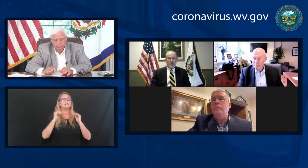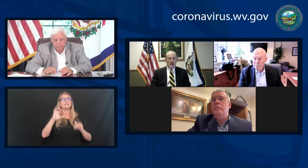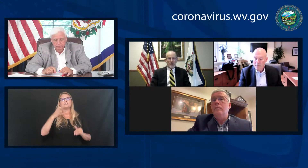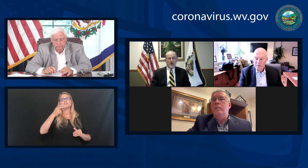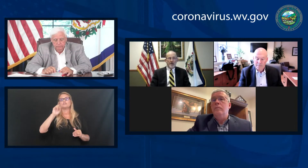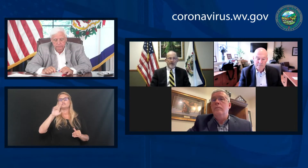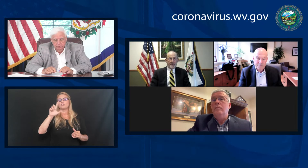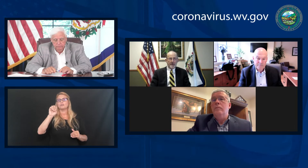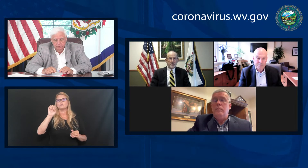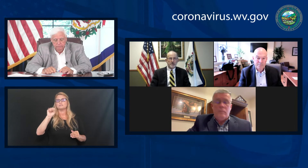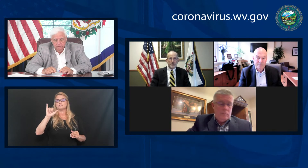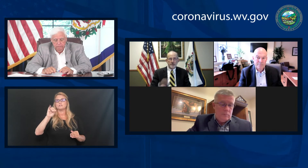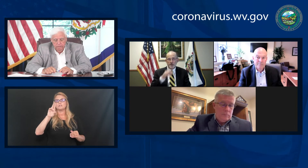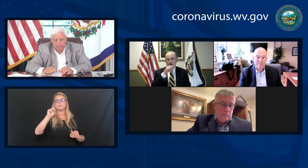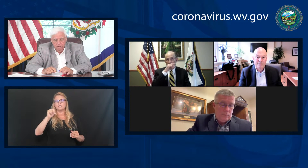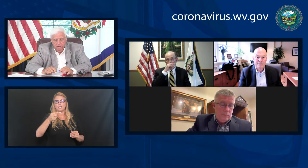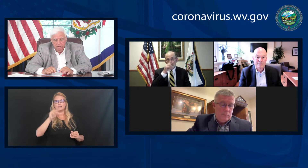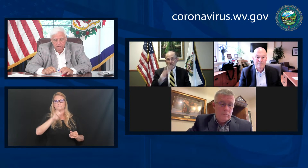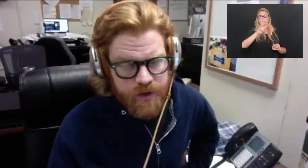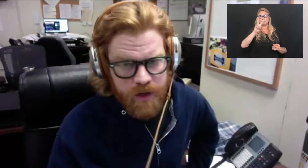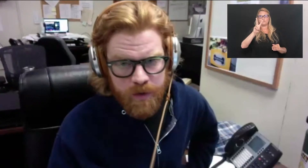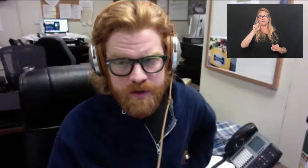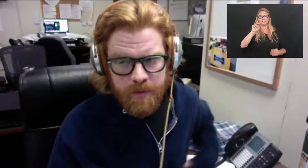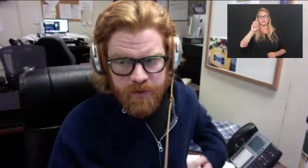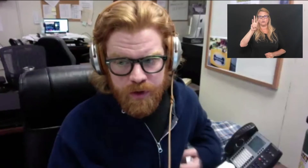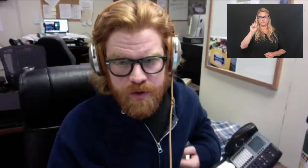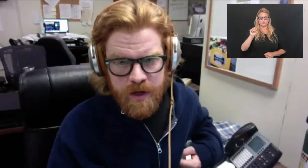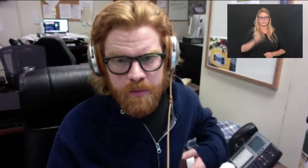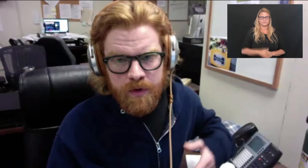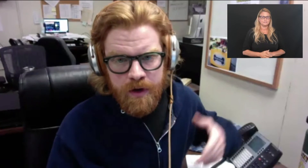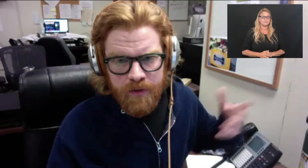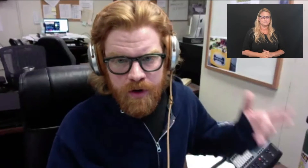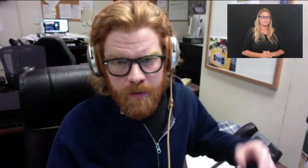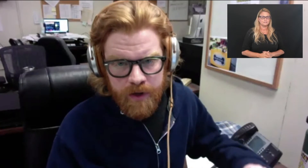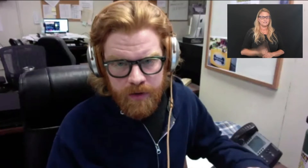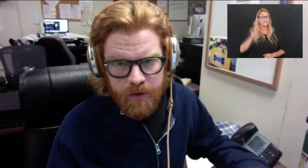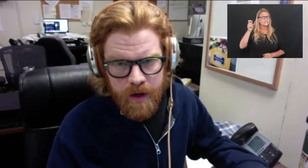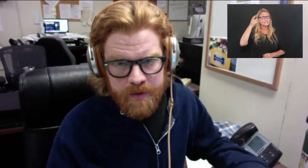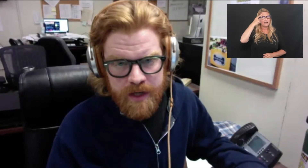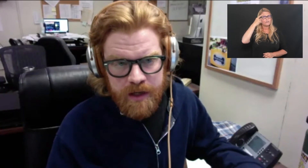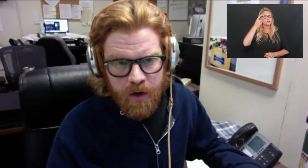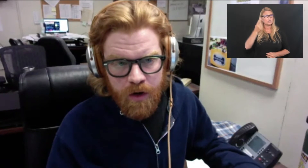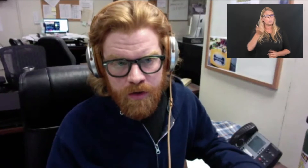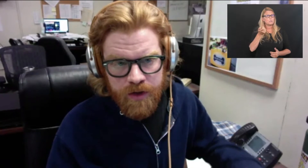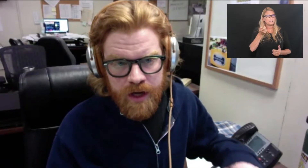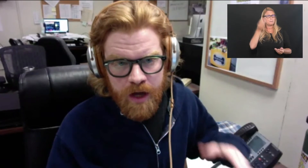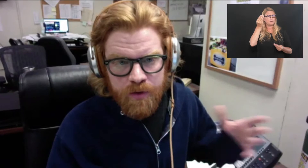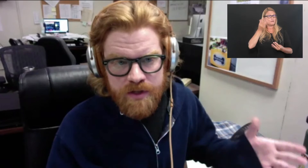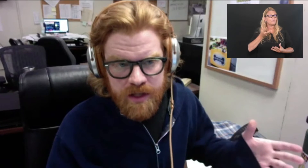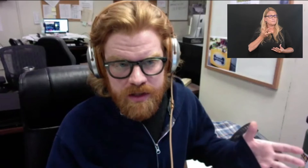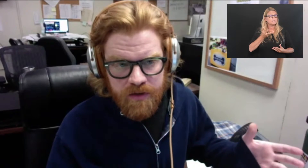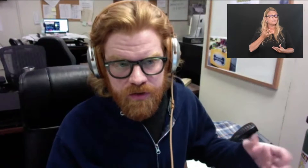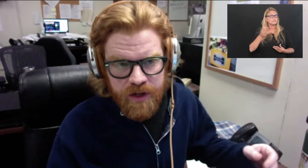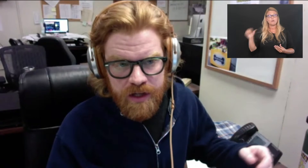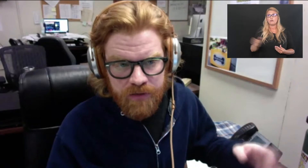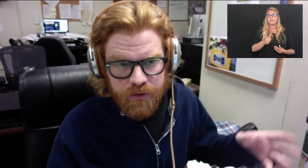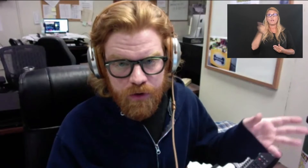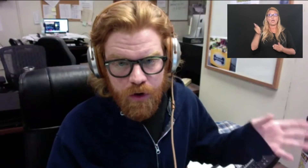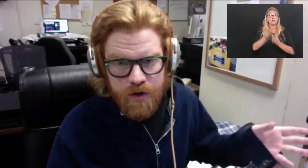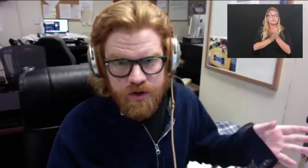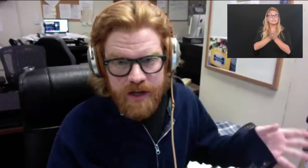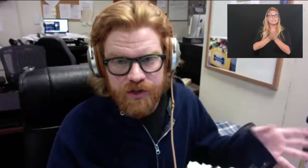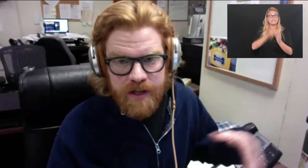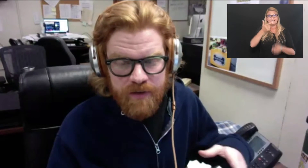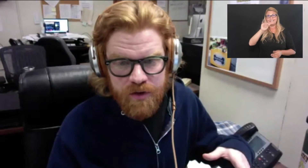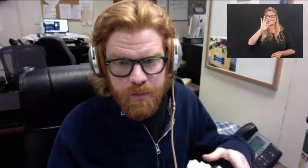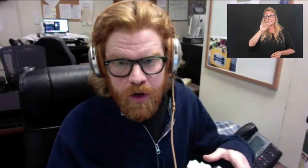with WV News. Hi, this is Charles Young with WV News. Governor, I wanted a little update on the other incentive, the gift